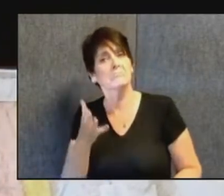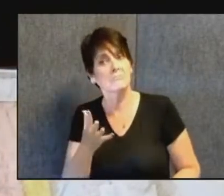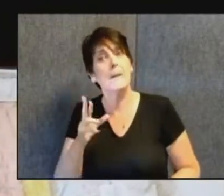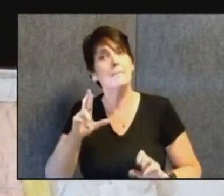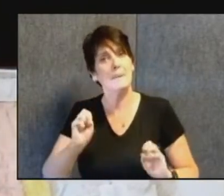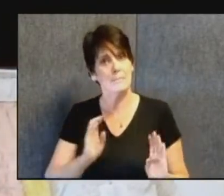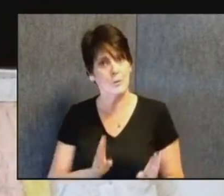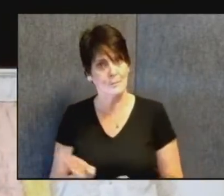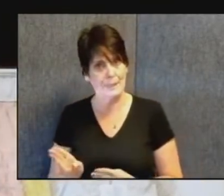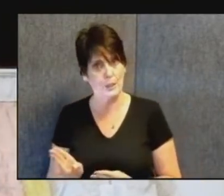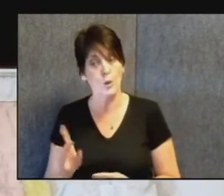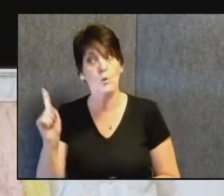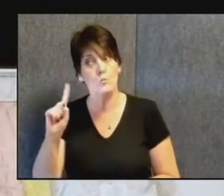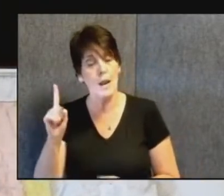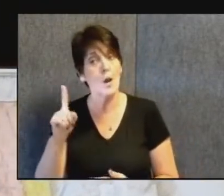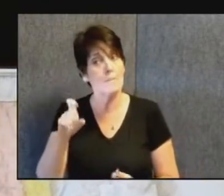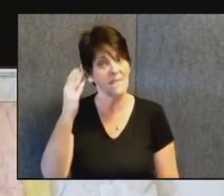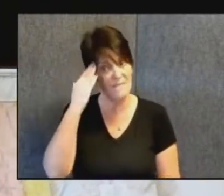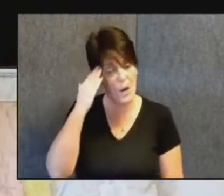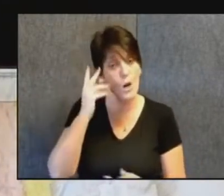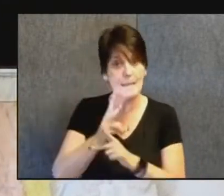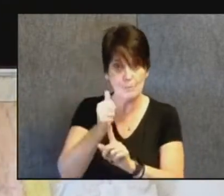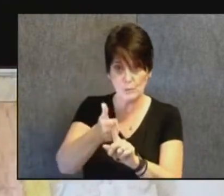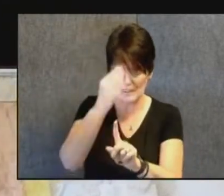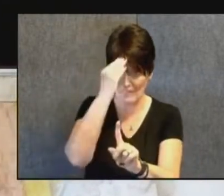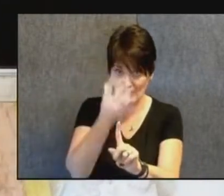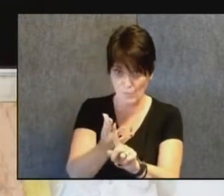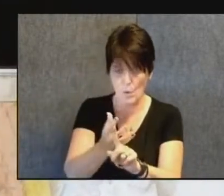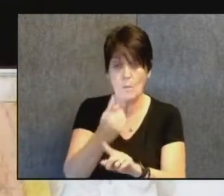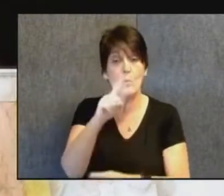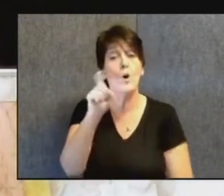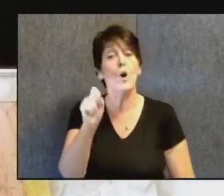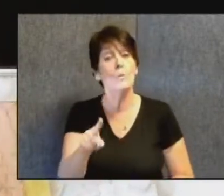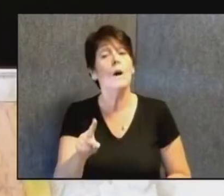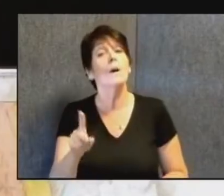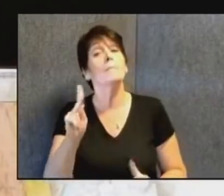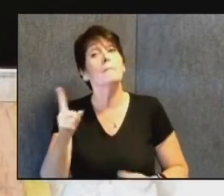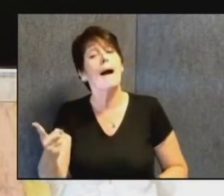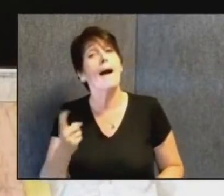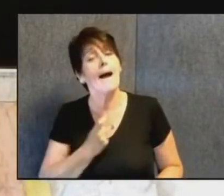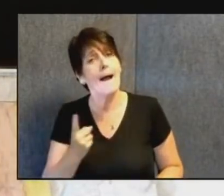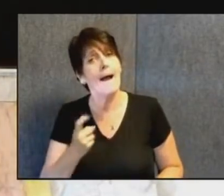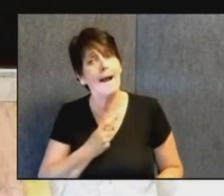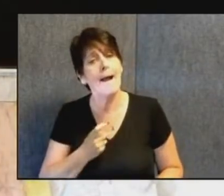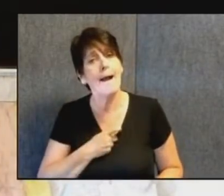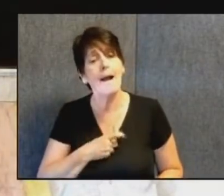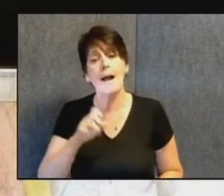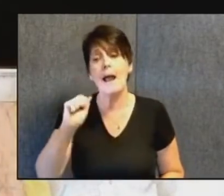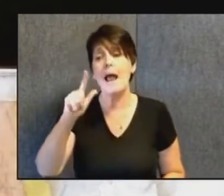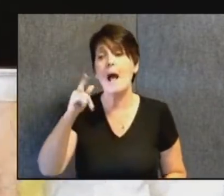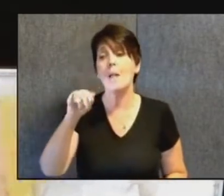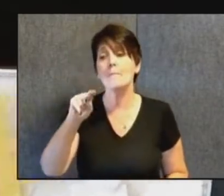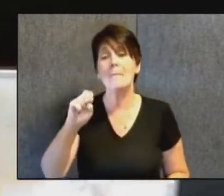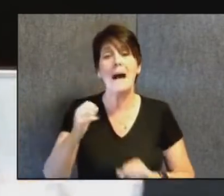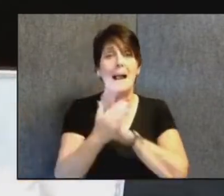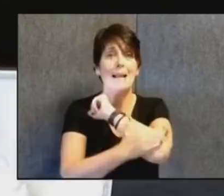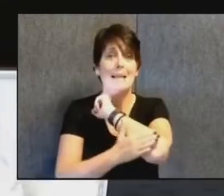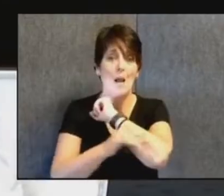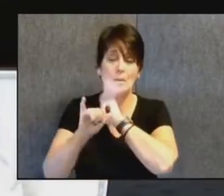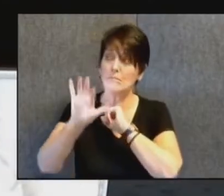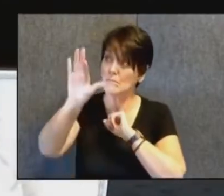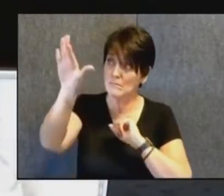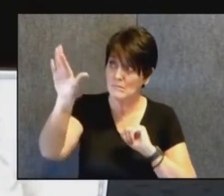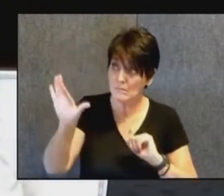be aware of where the fire is and keep informed. One of the questions that I have here was asking me about Alpine County. That's right down in this